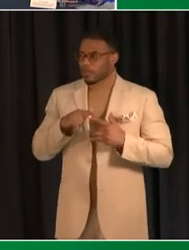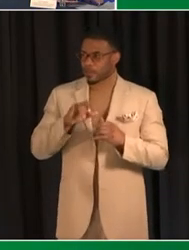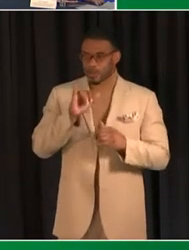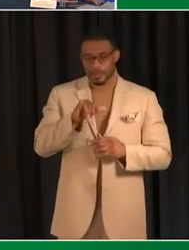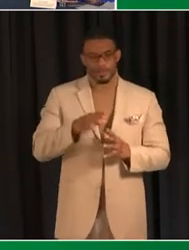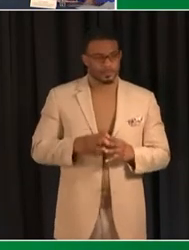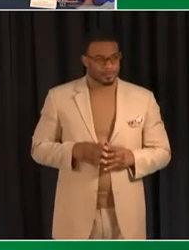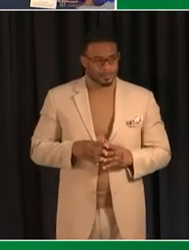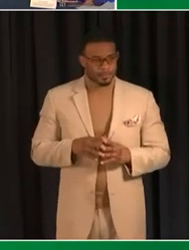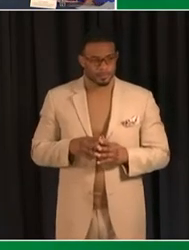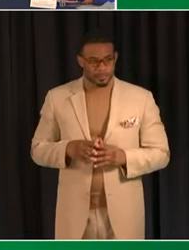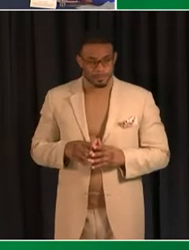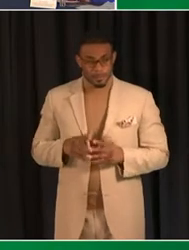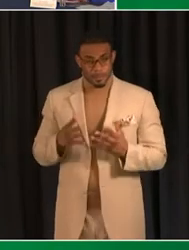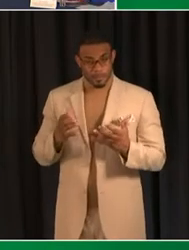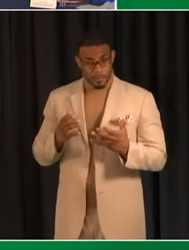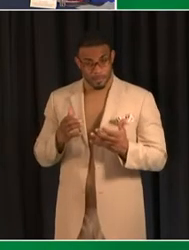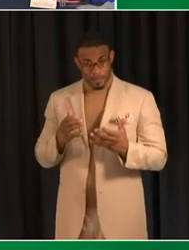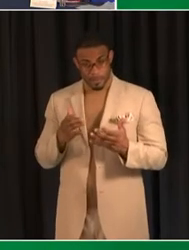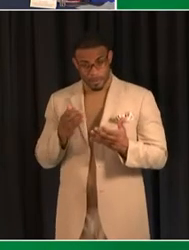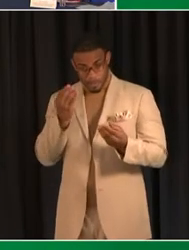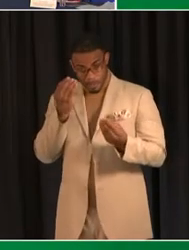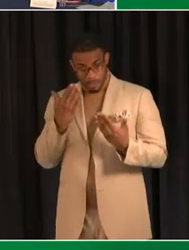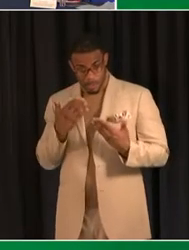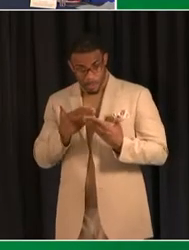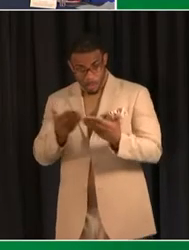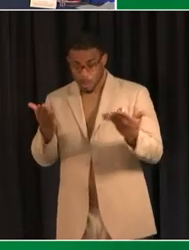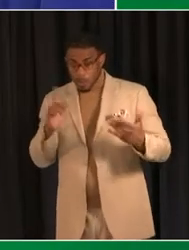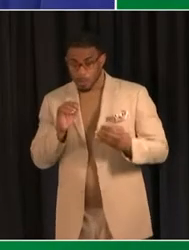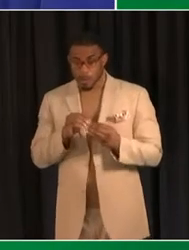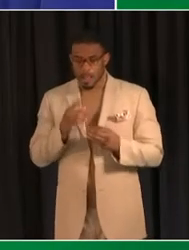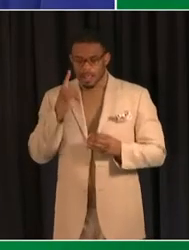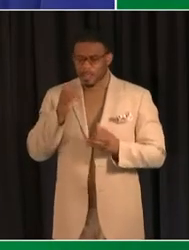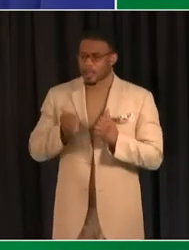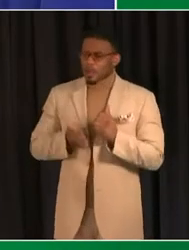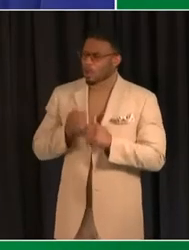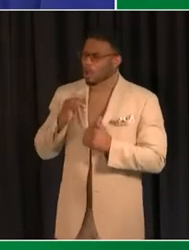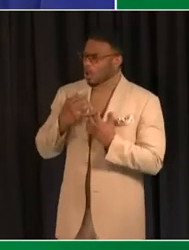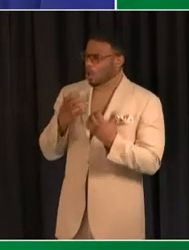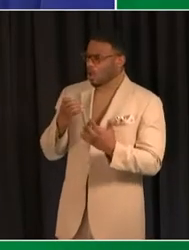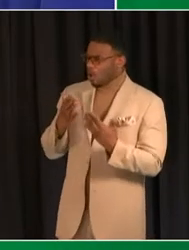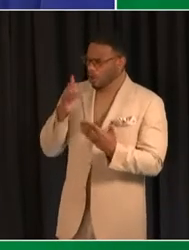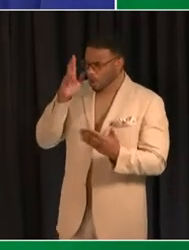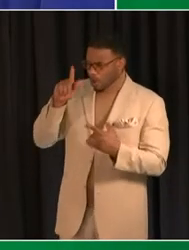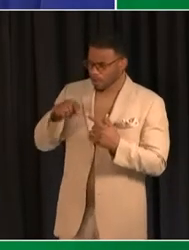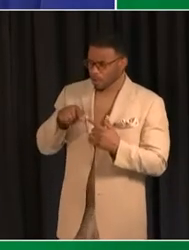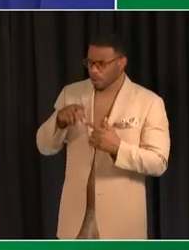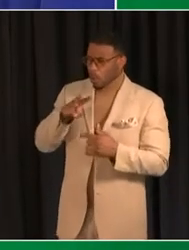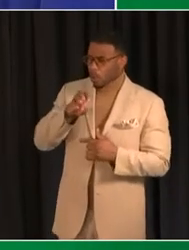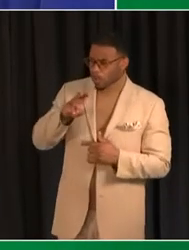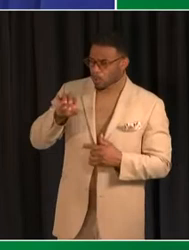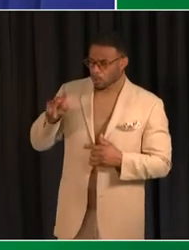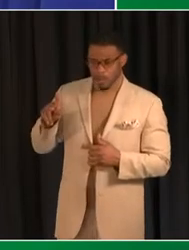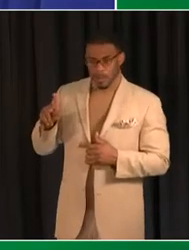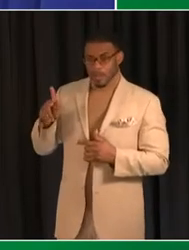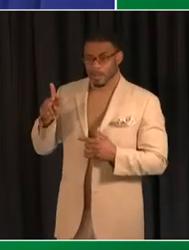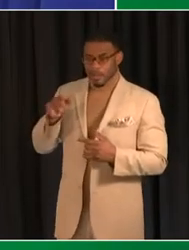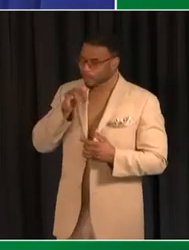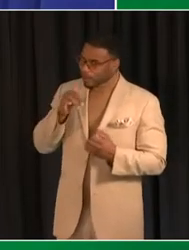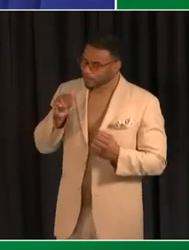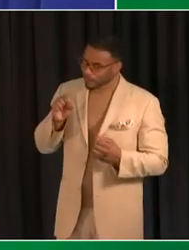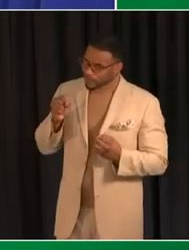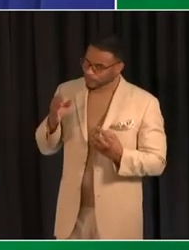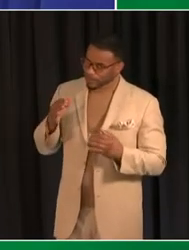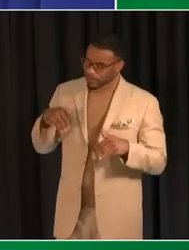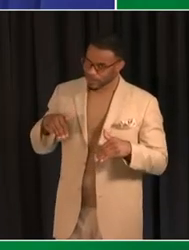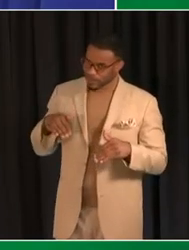excited about Workshoe and want to tell our audience a little bit more. I think most in our audience have probably heard about WeWork. Not